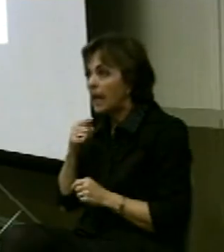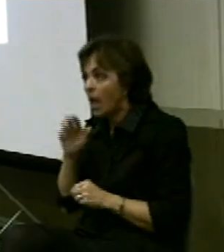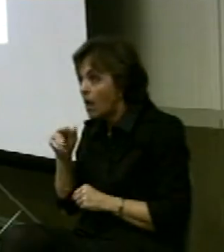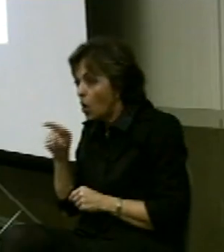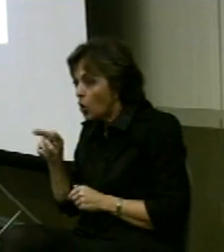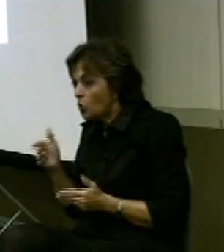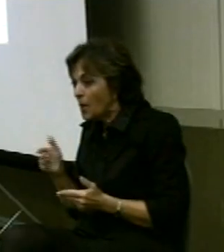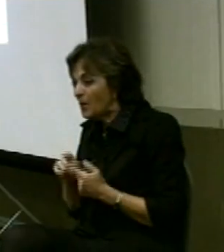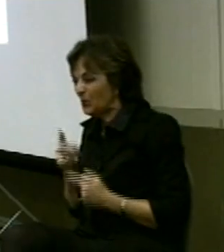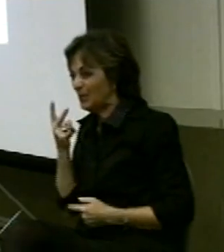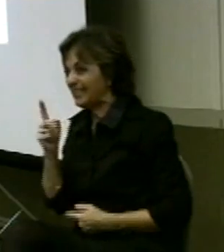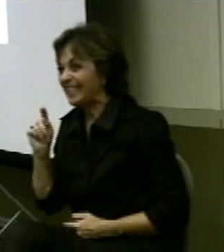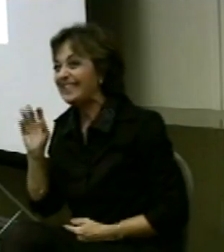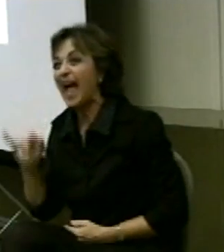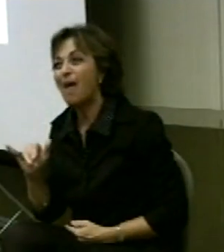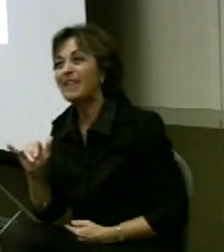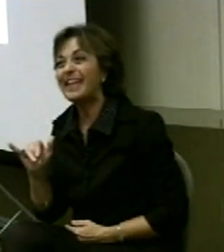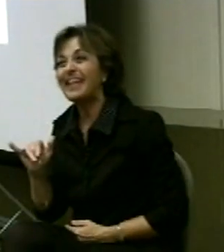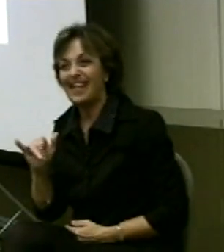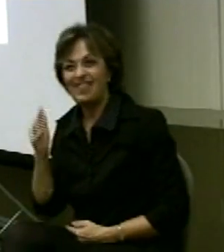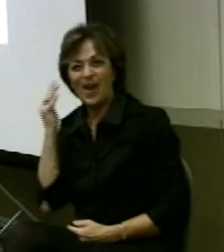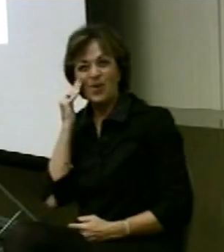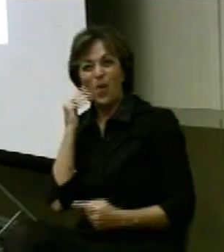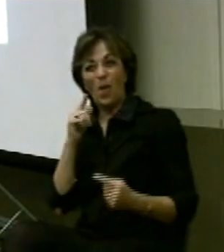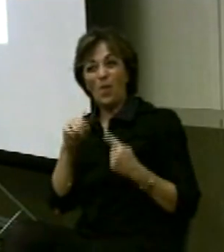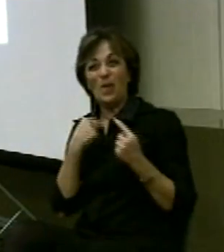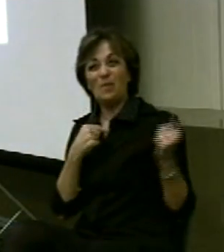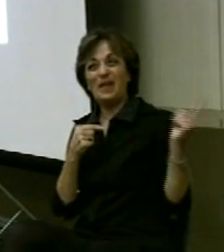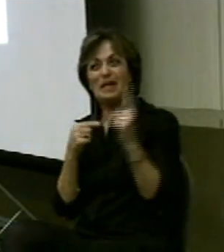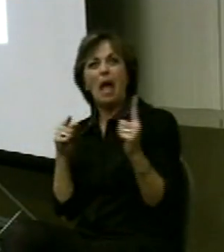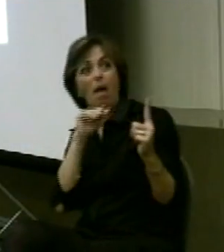Tommy? They pretty well know what